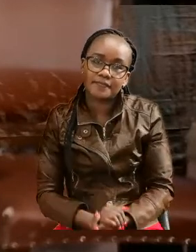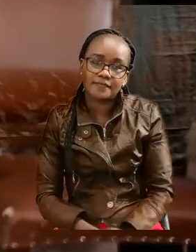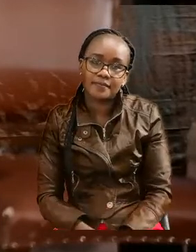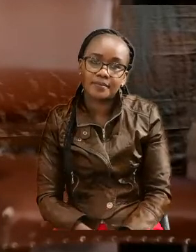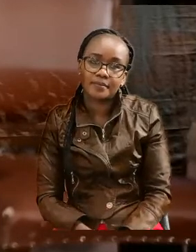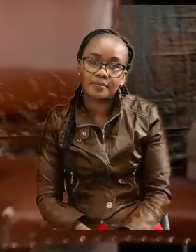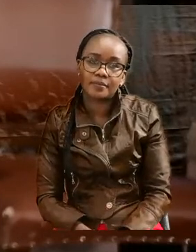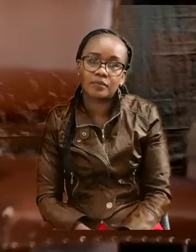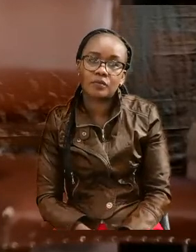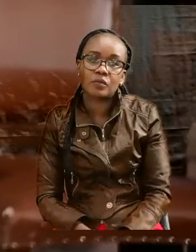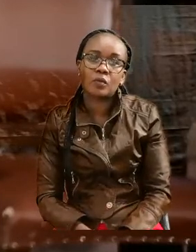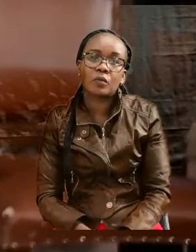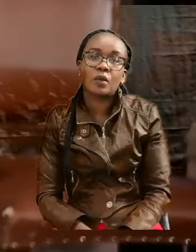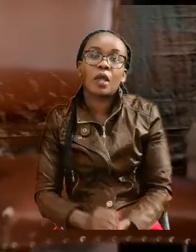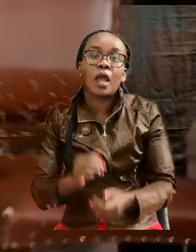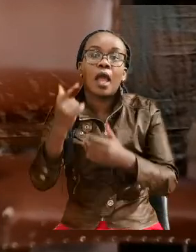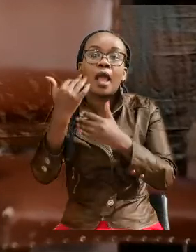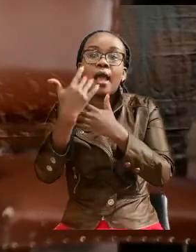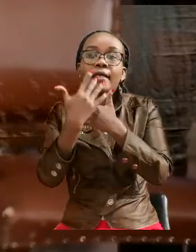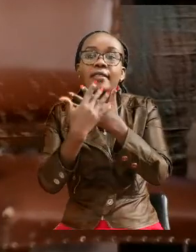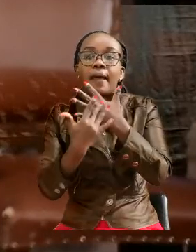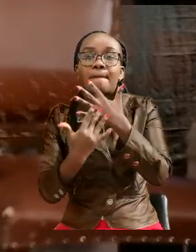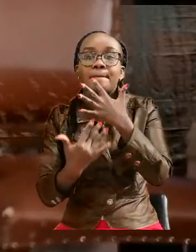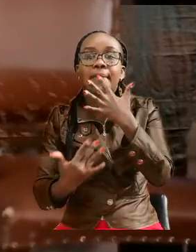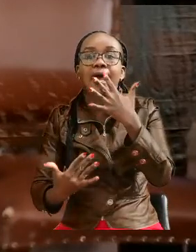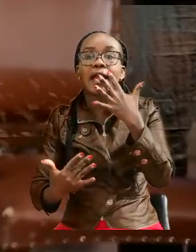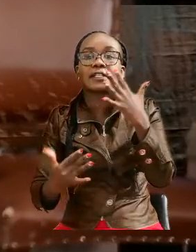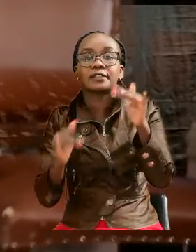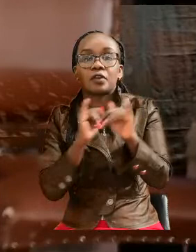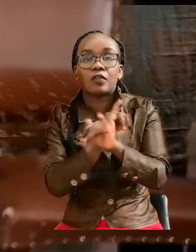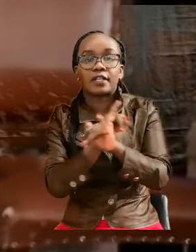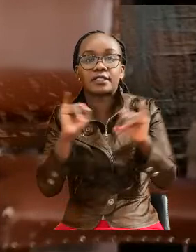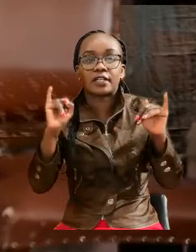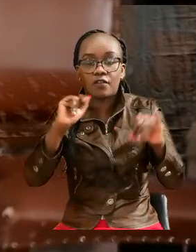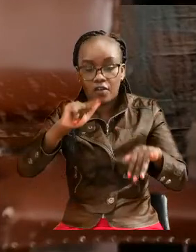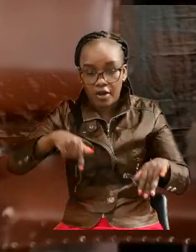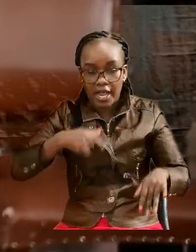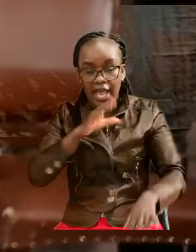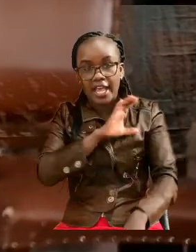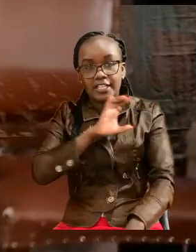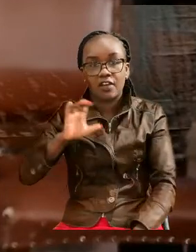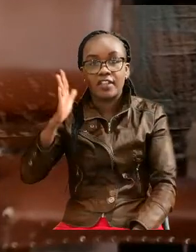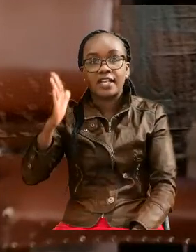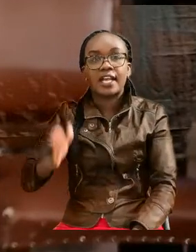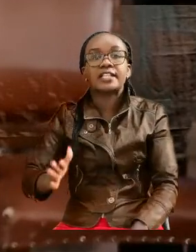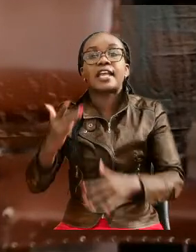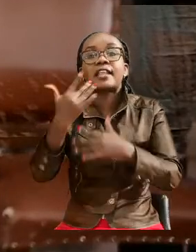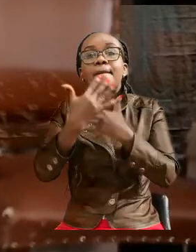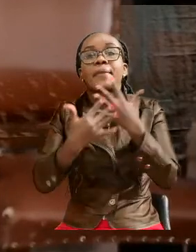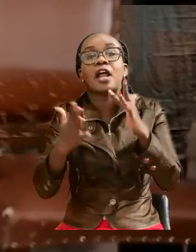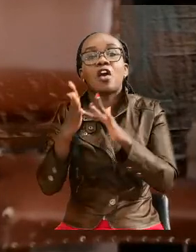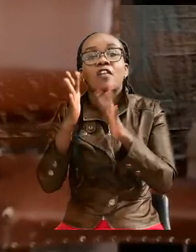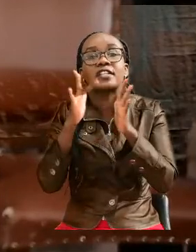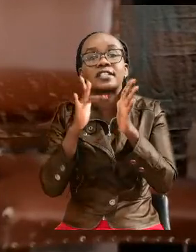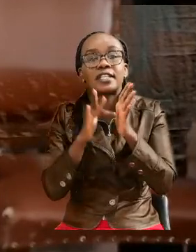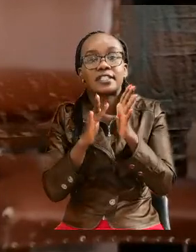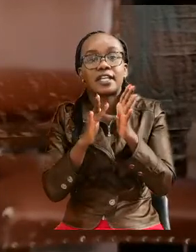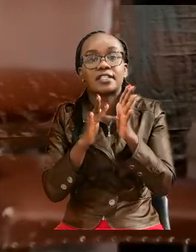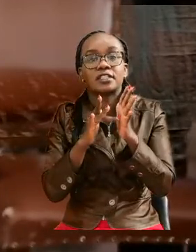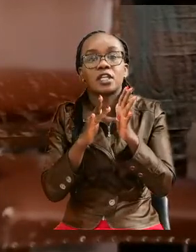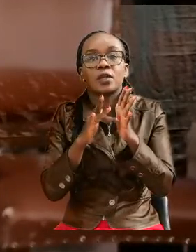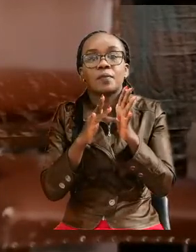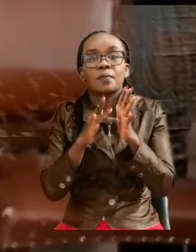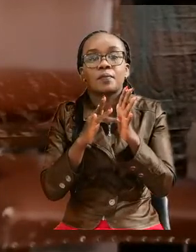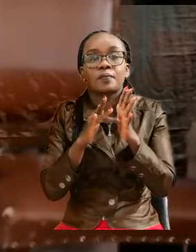And the blood that is for sacrifice for us as Christians is the blood of Jesus, who was